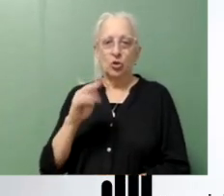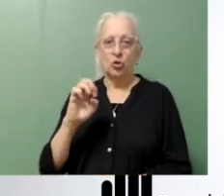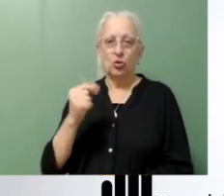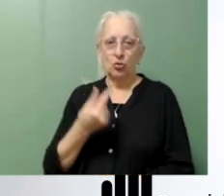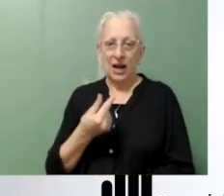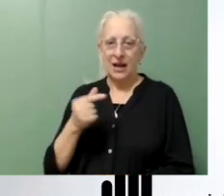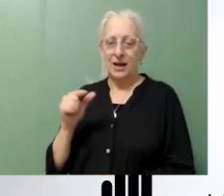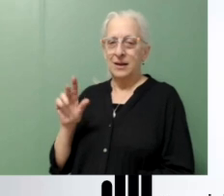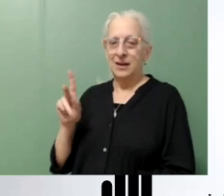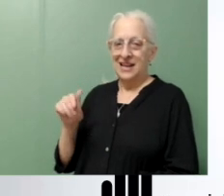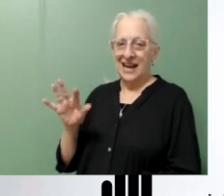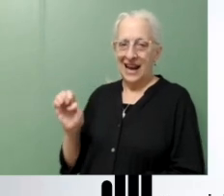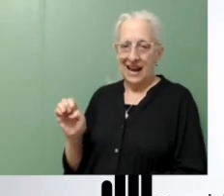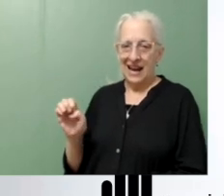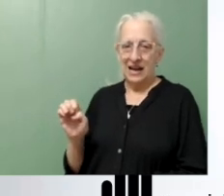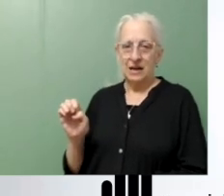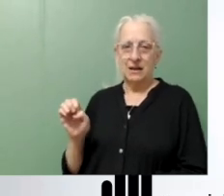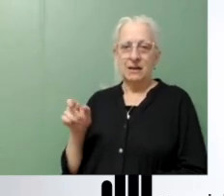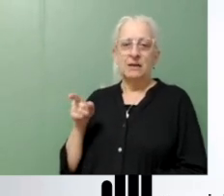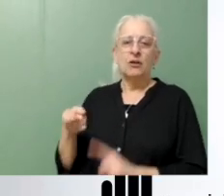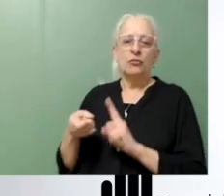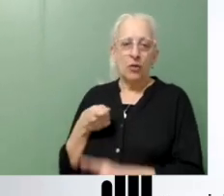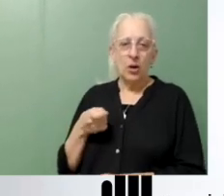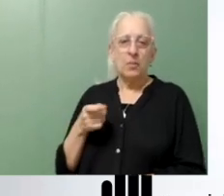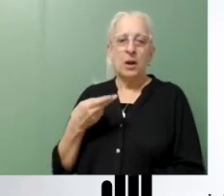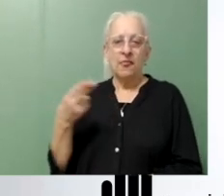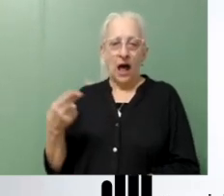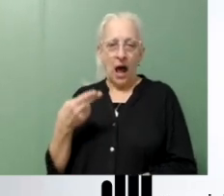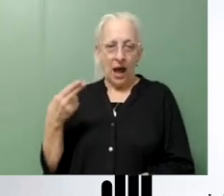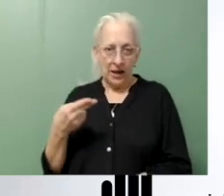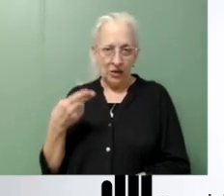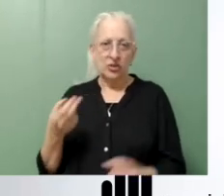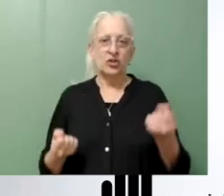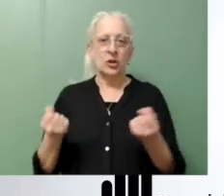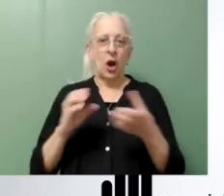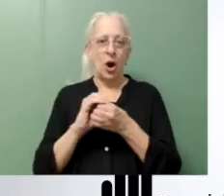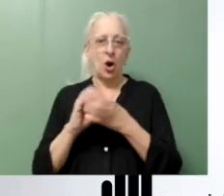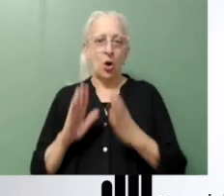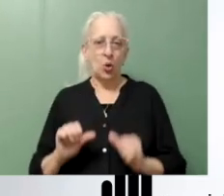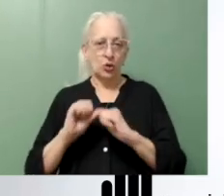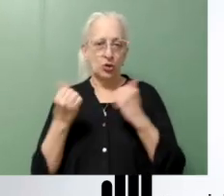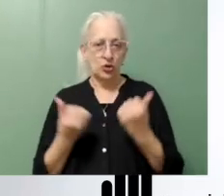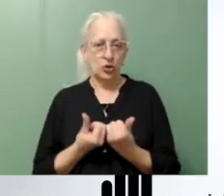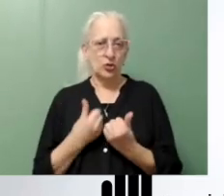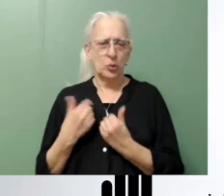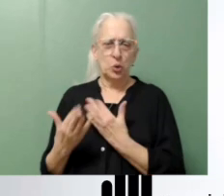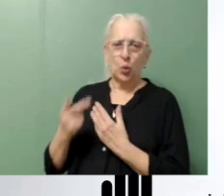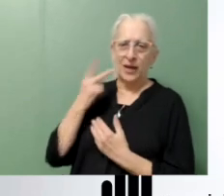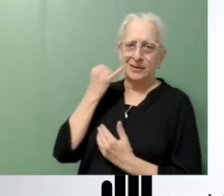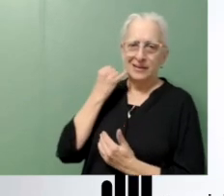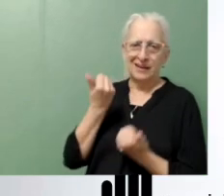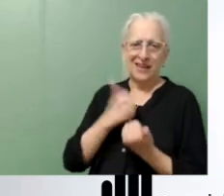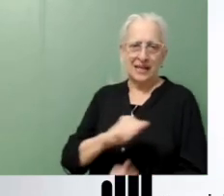Owners Association. And we'll give it a moment to see if we have any staff on tonight that could help answer this